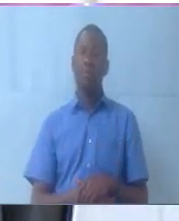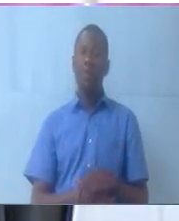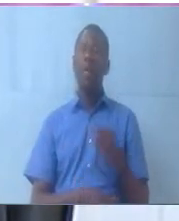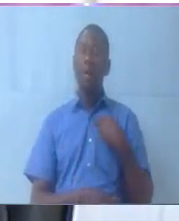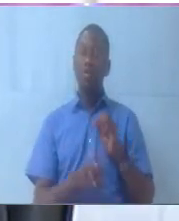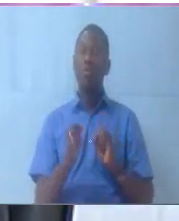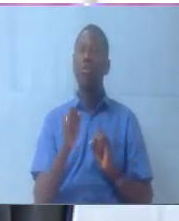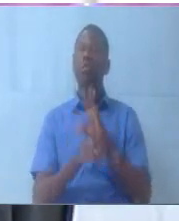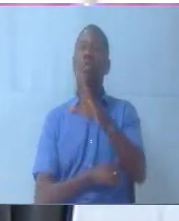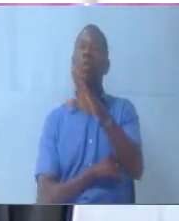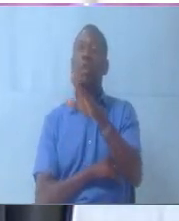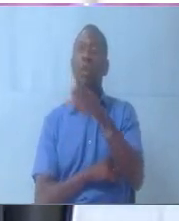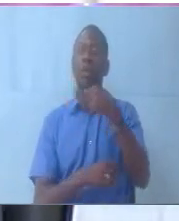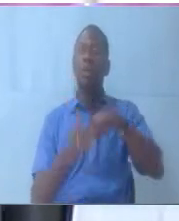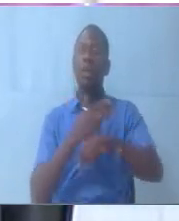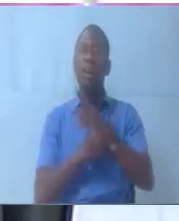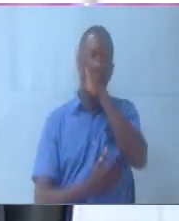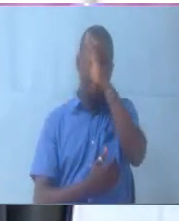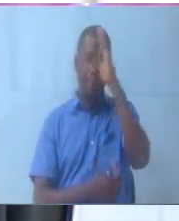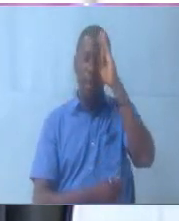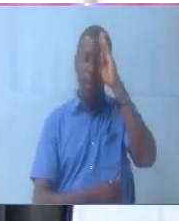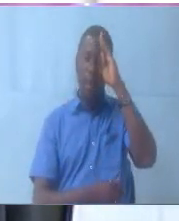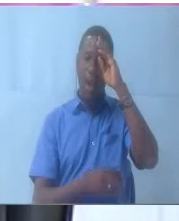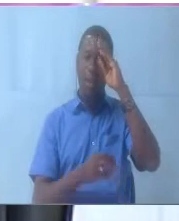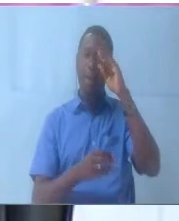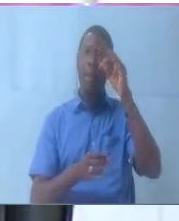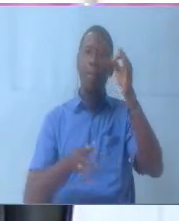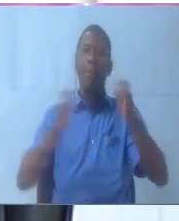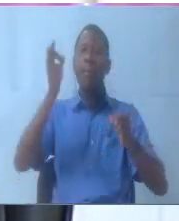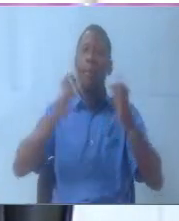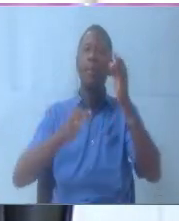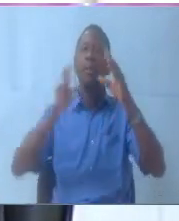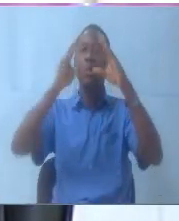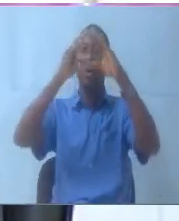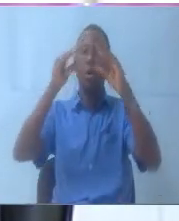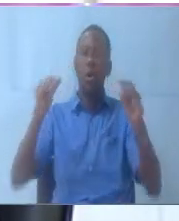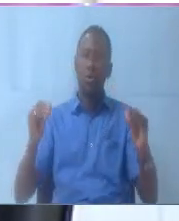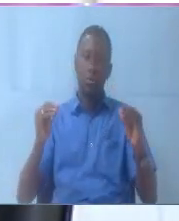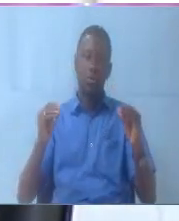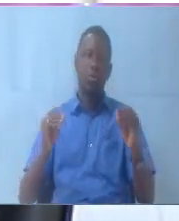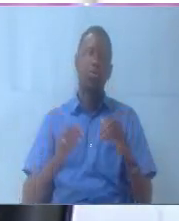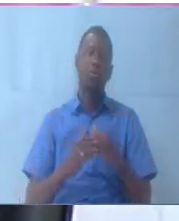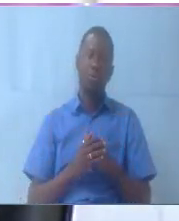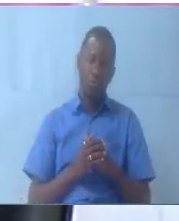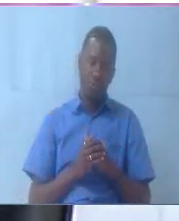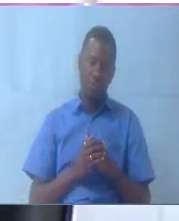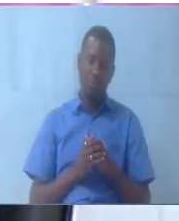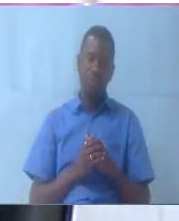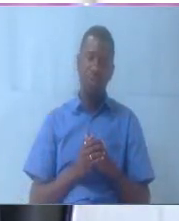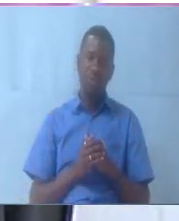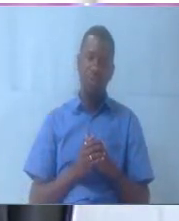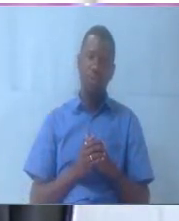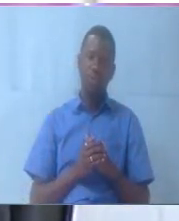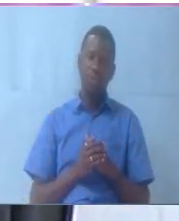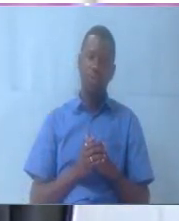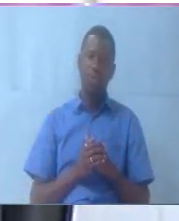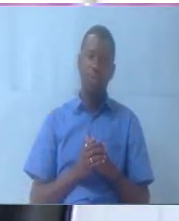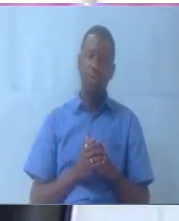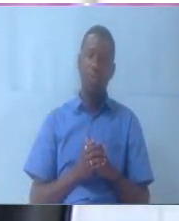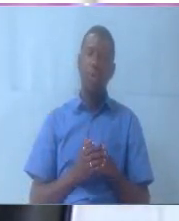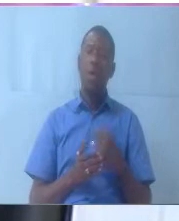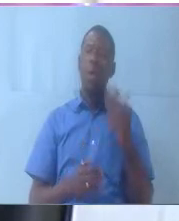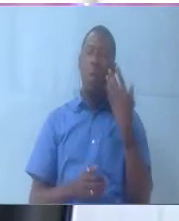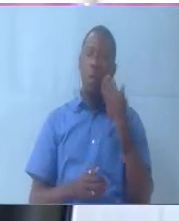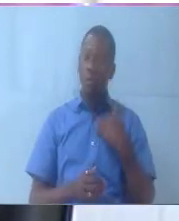was posted at Brikama Magistrates Court. Ando yen samba Brikama Magistrate kiti bundala. And when I